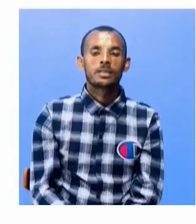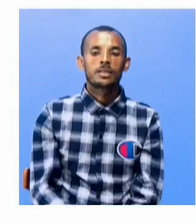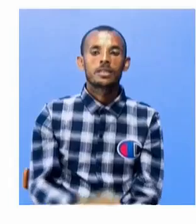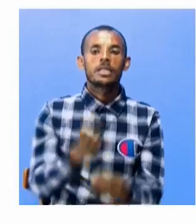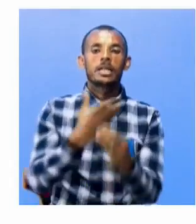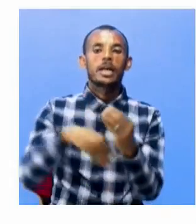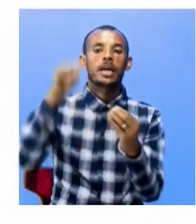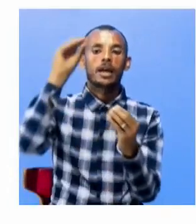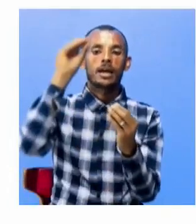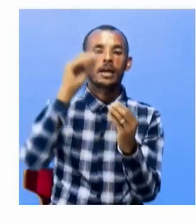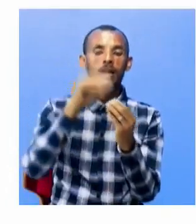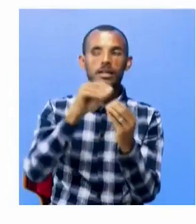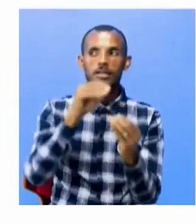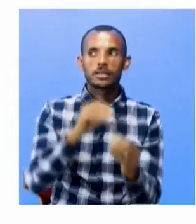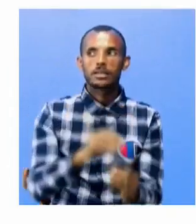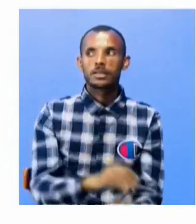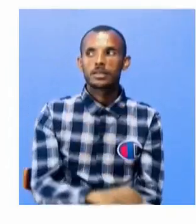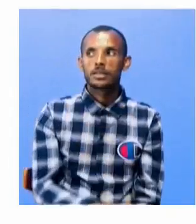increase.